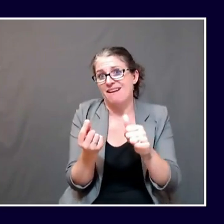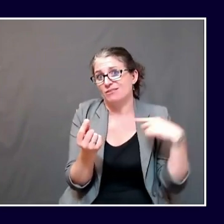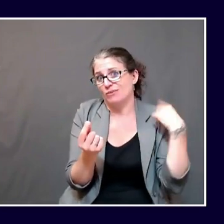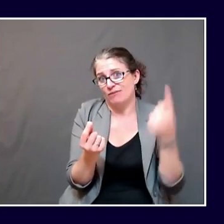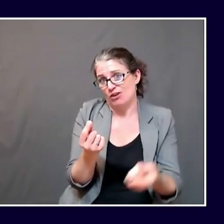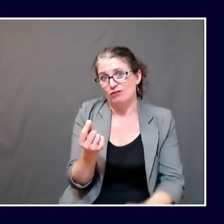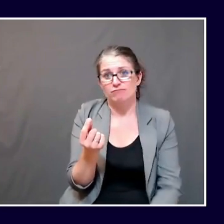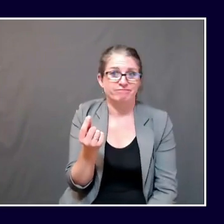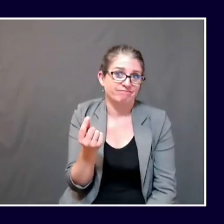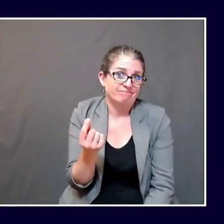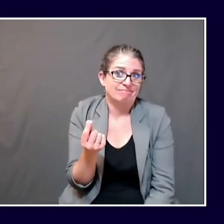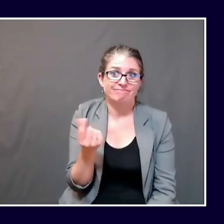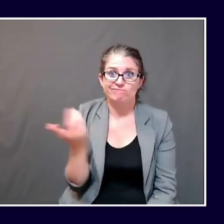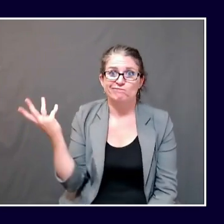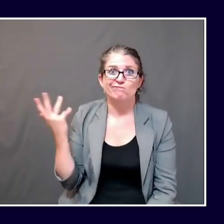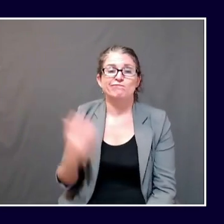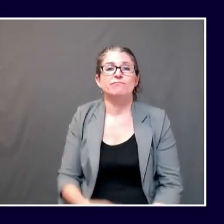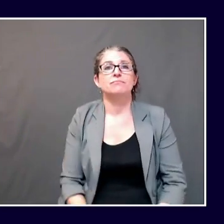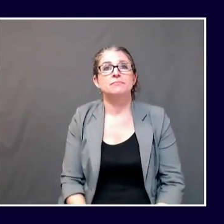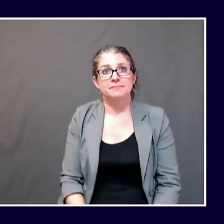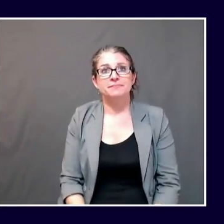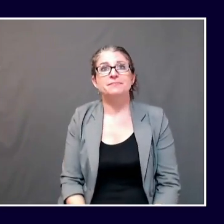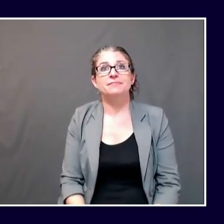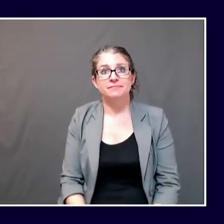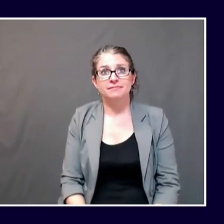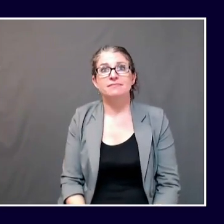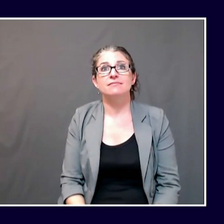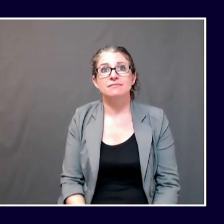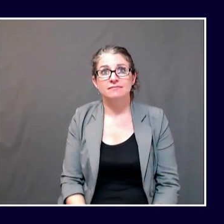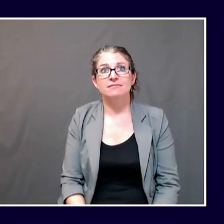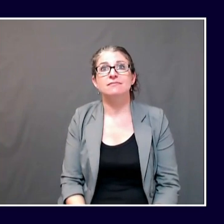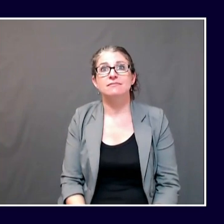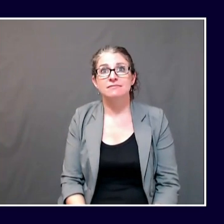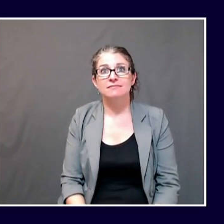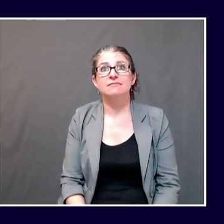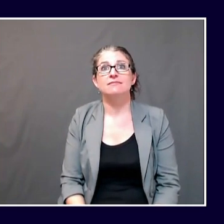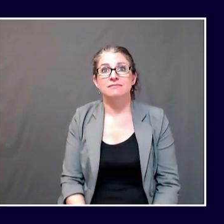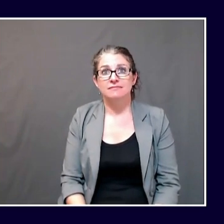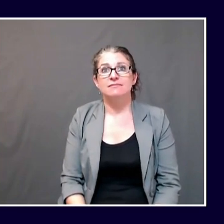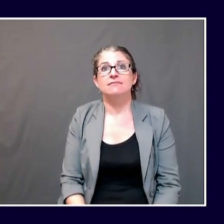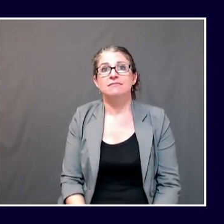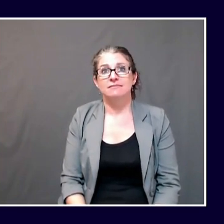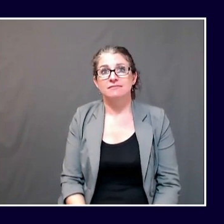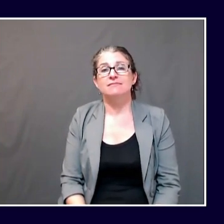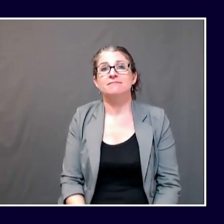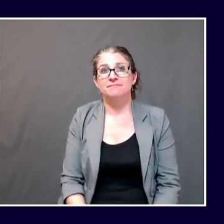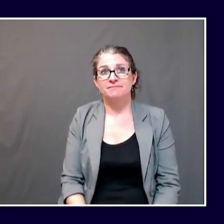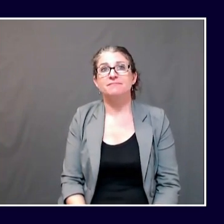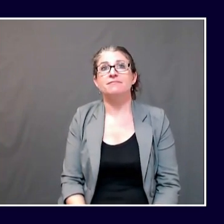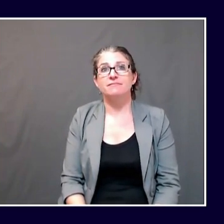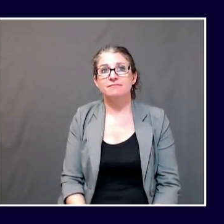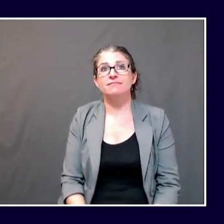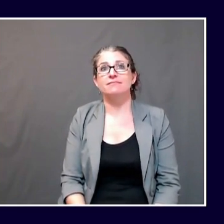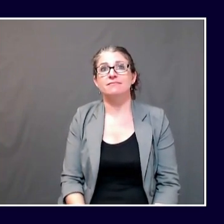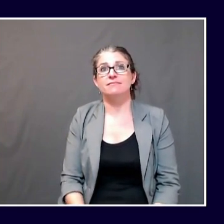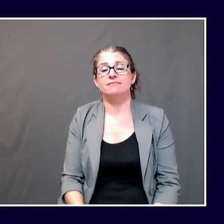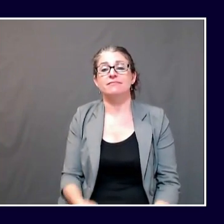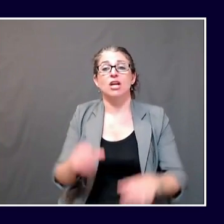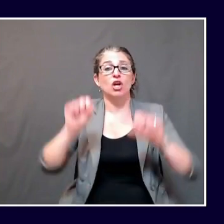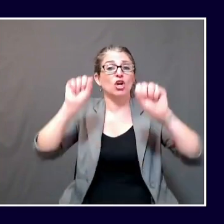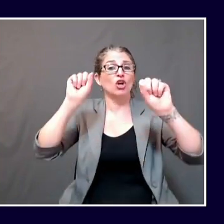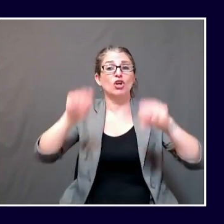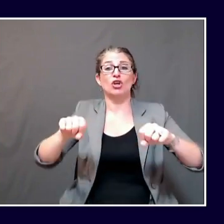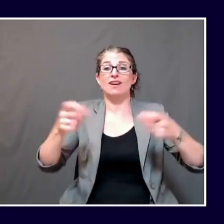events, large gatherings or otherwise, that could have also contributed to spread? Or on